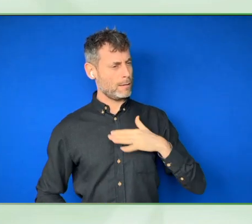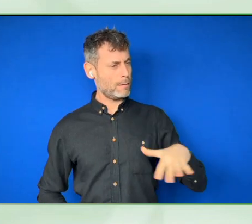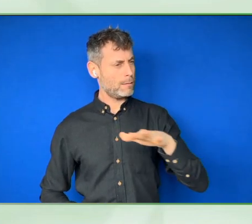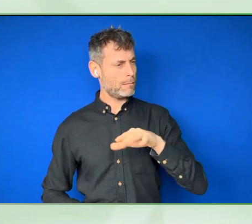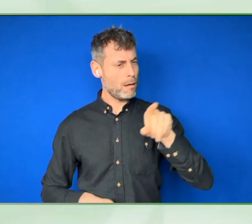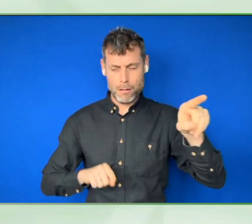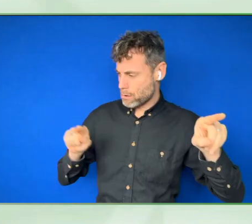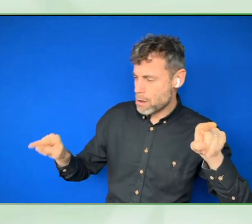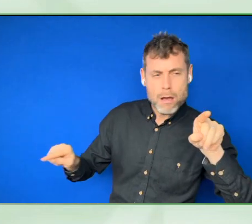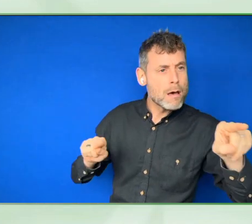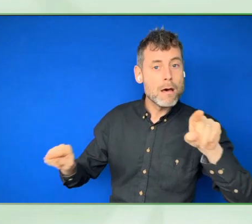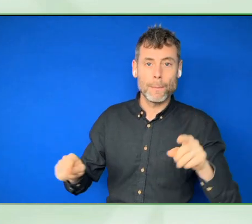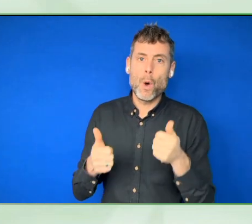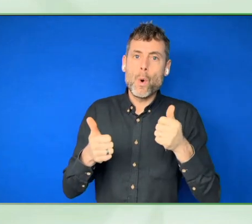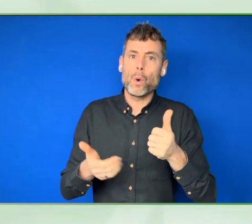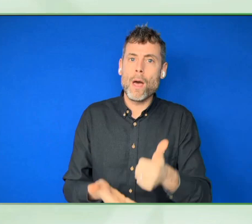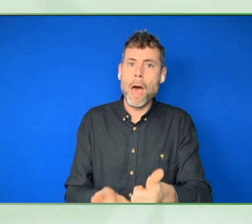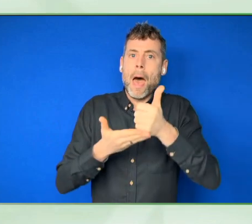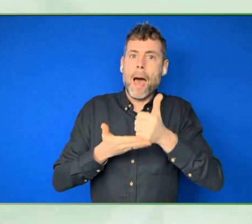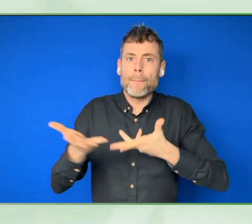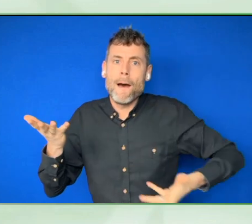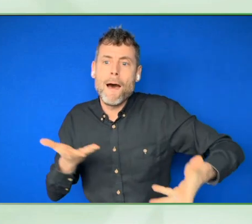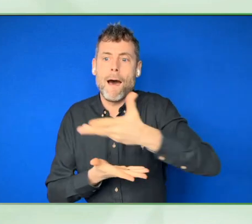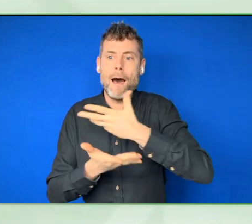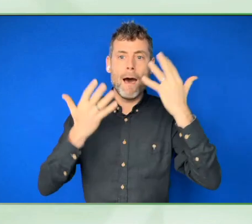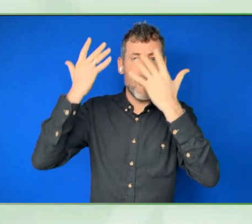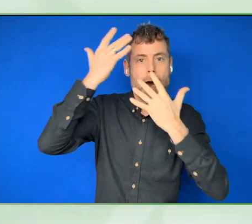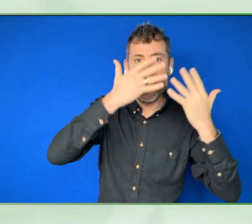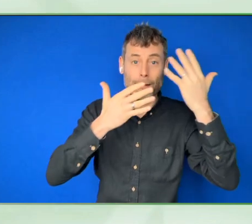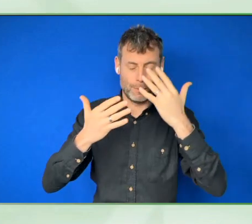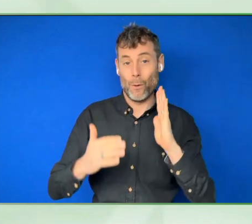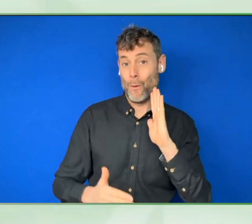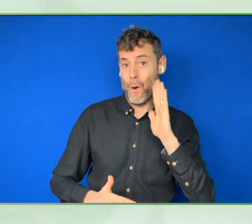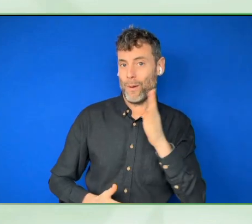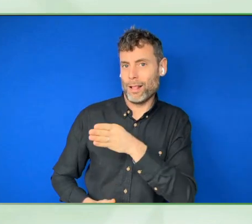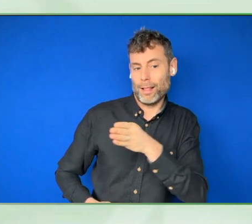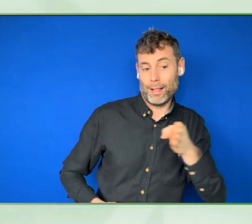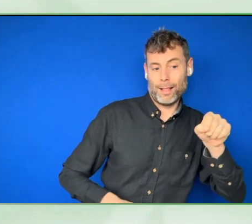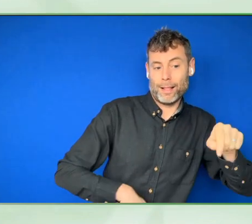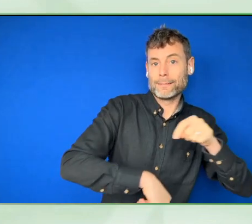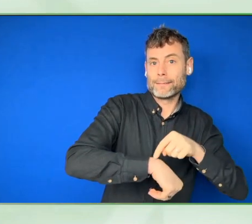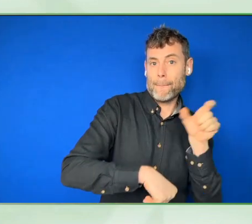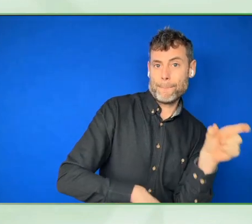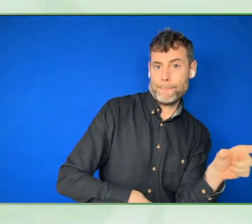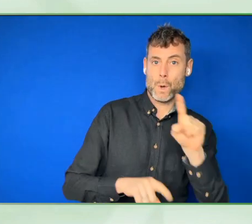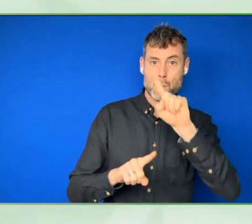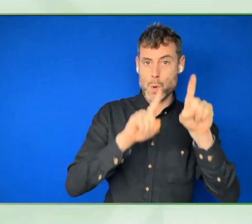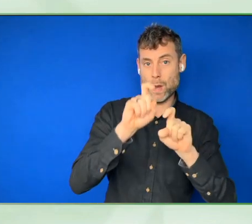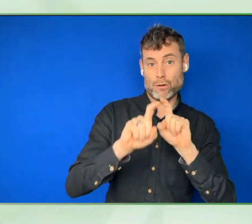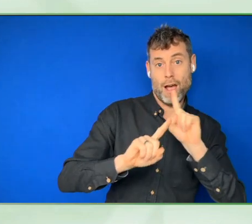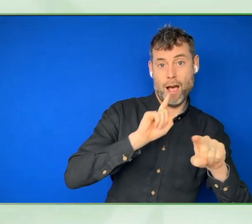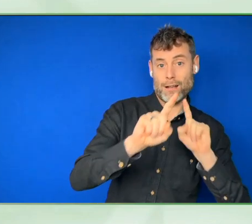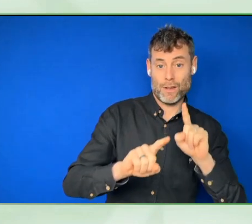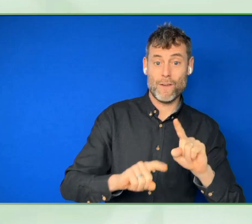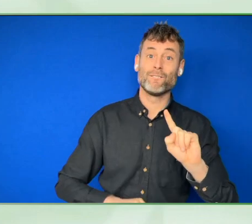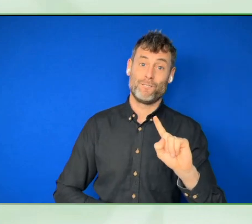of the audience. And we'll have some time at the end for Q&A from the floor. So can I start with a huge round of applause